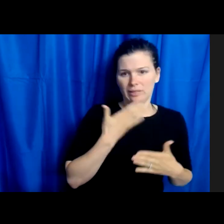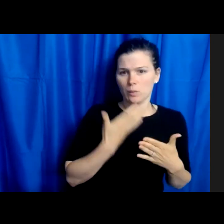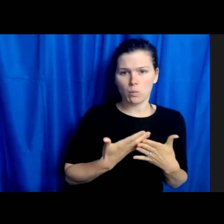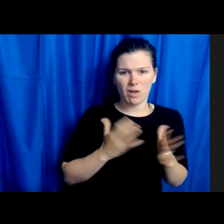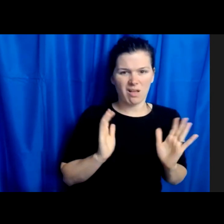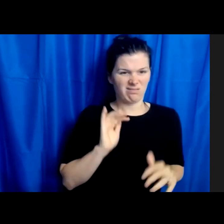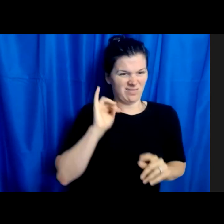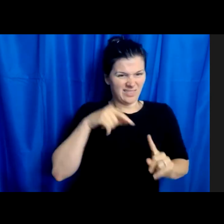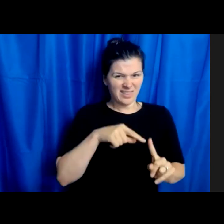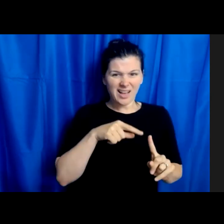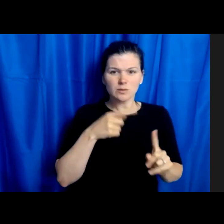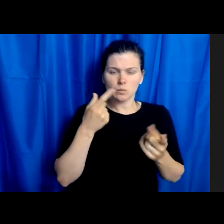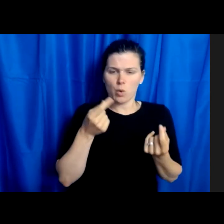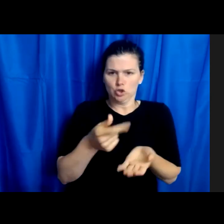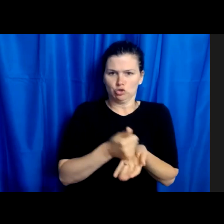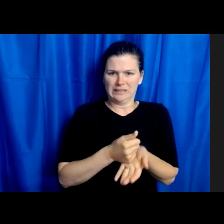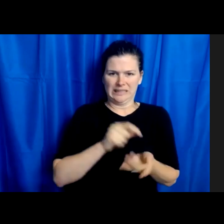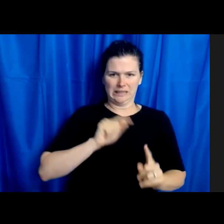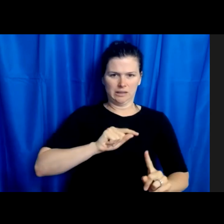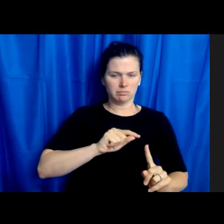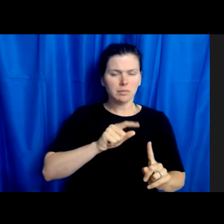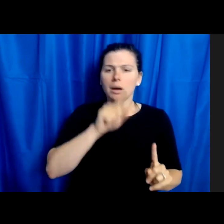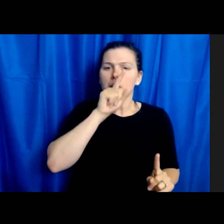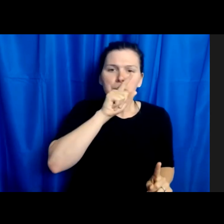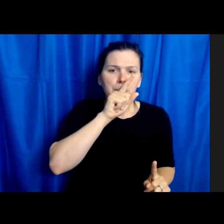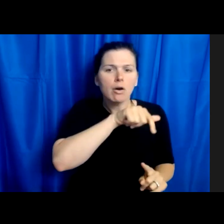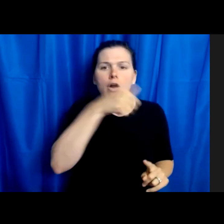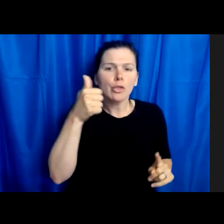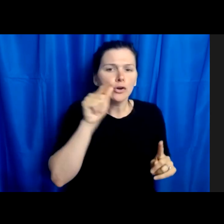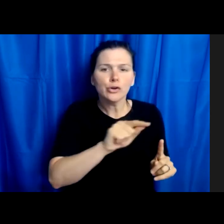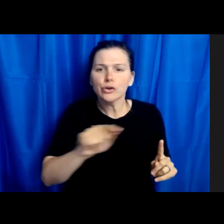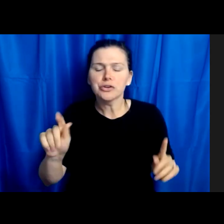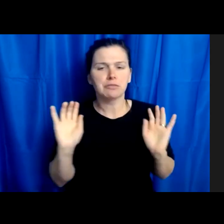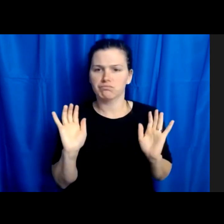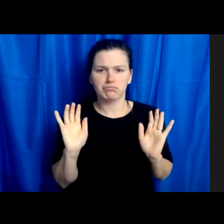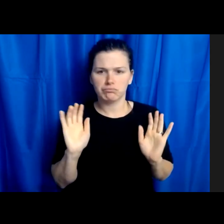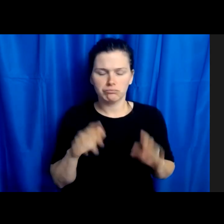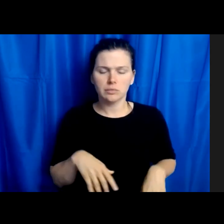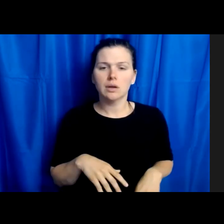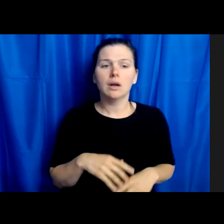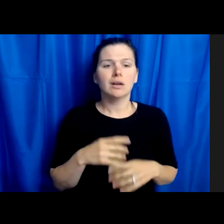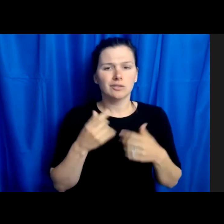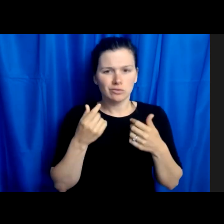biggest thing you're treating. We're not looking for anything else. The one thing we try to do is keep it very